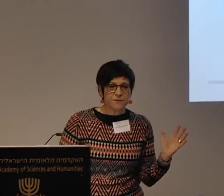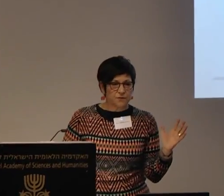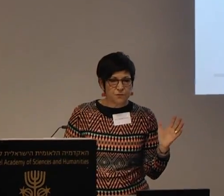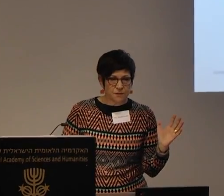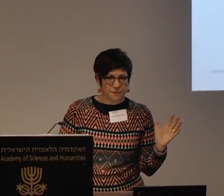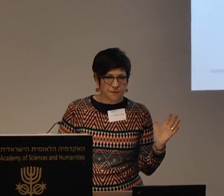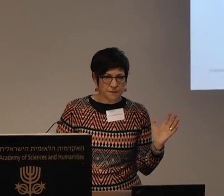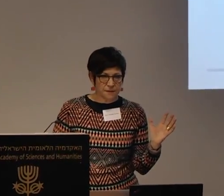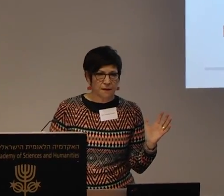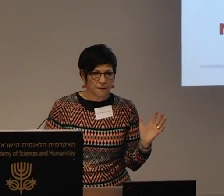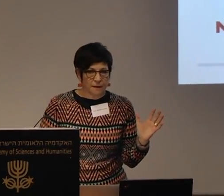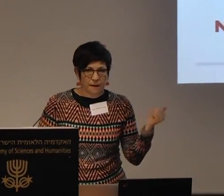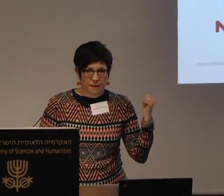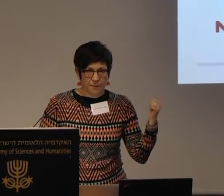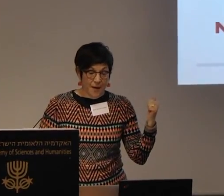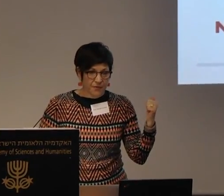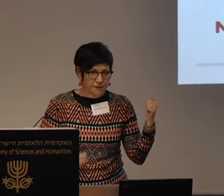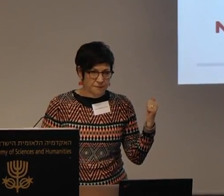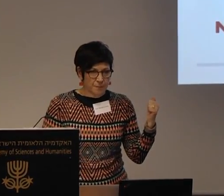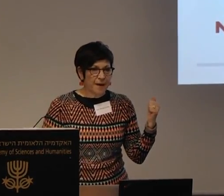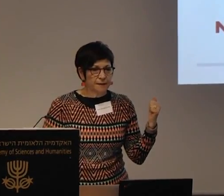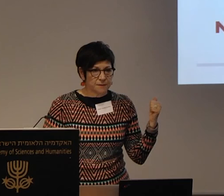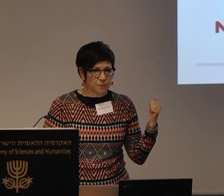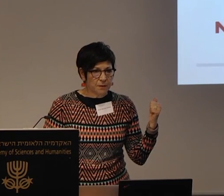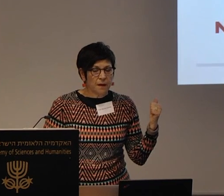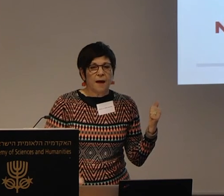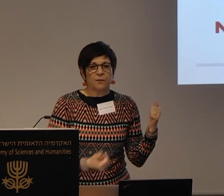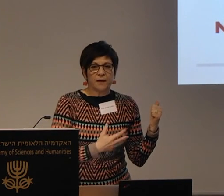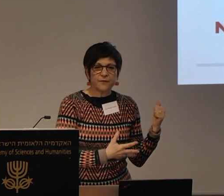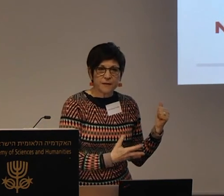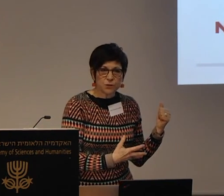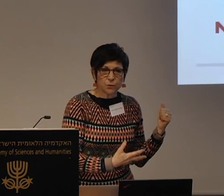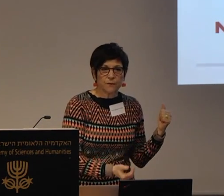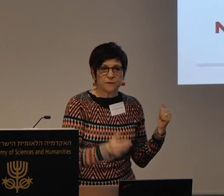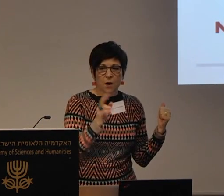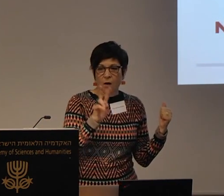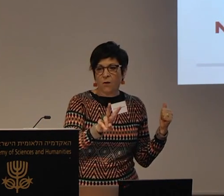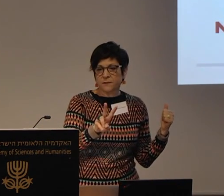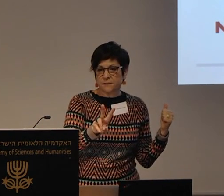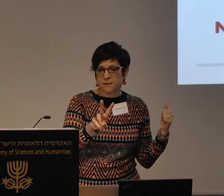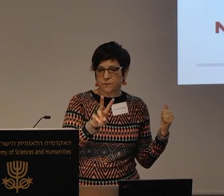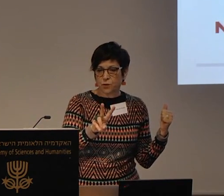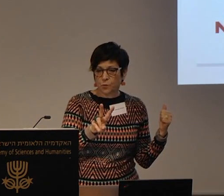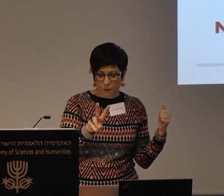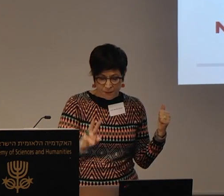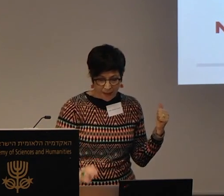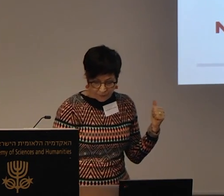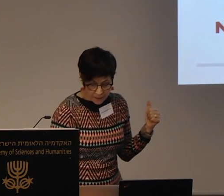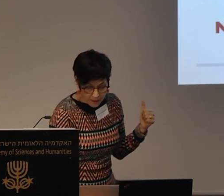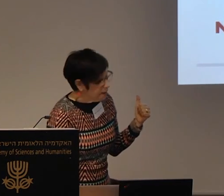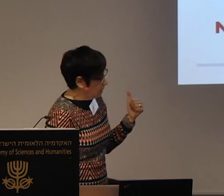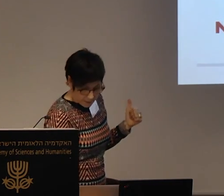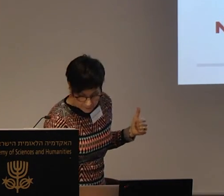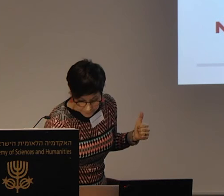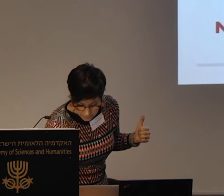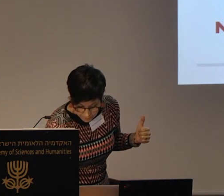a lot of signers use this, this, uh, method, this mechanism, and whenever they do, it always consists of two words and